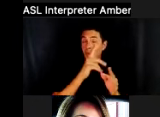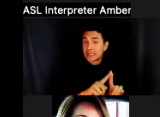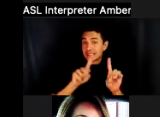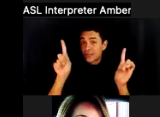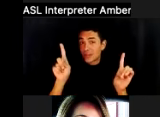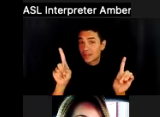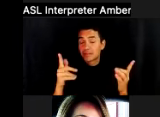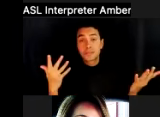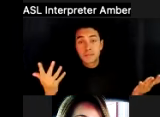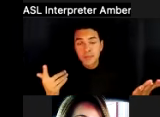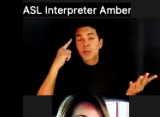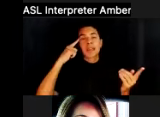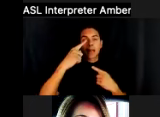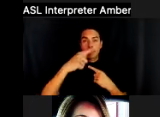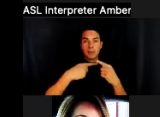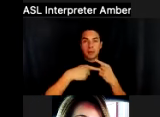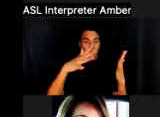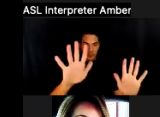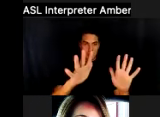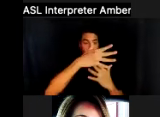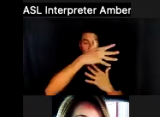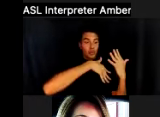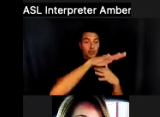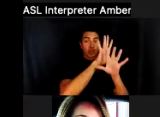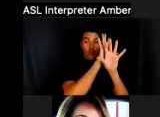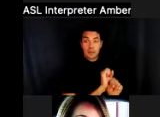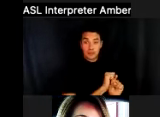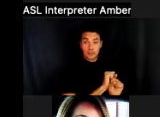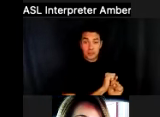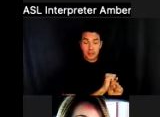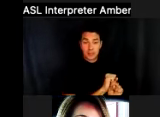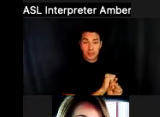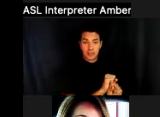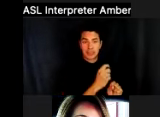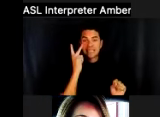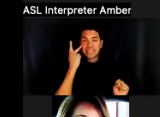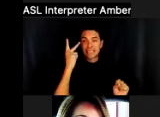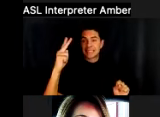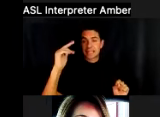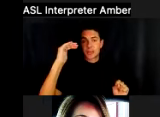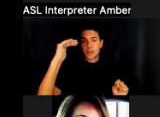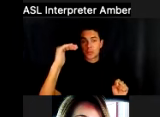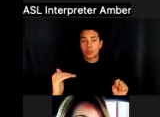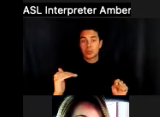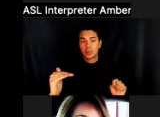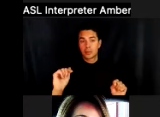about social norms, right, you see here on the second bullet point, this idea of like